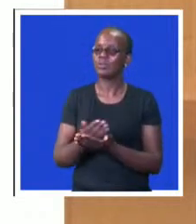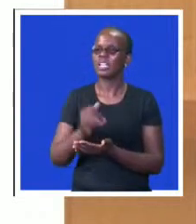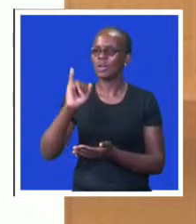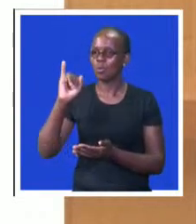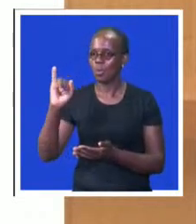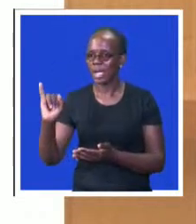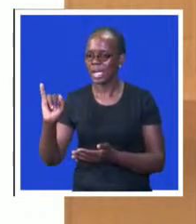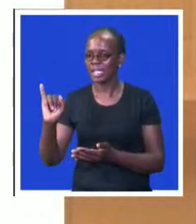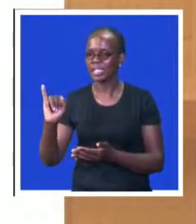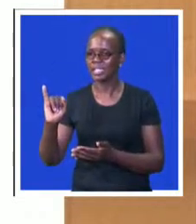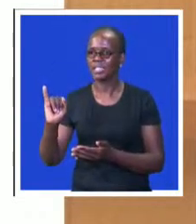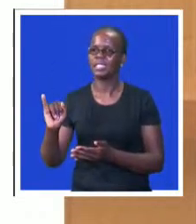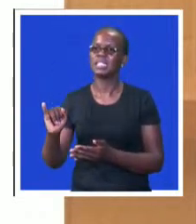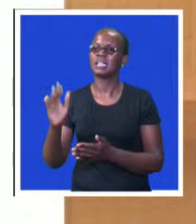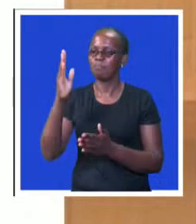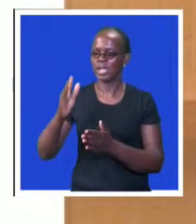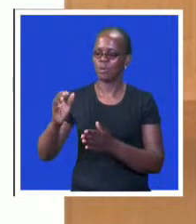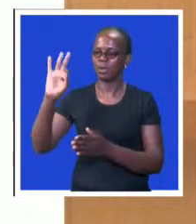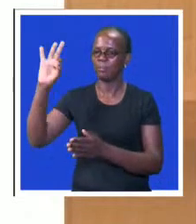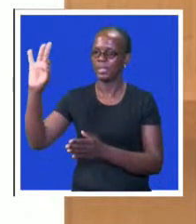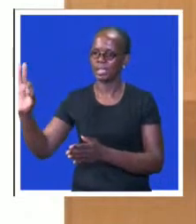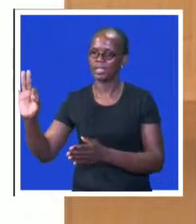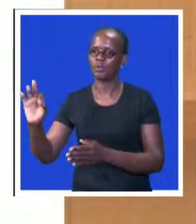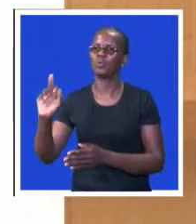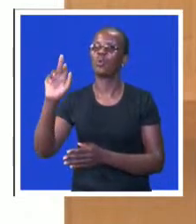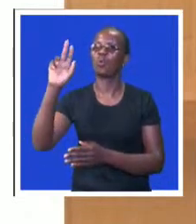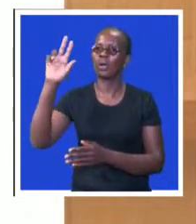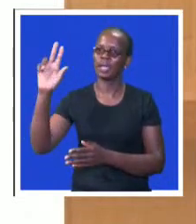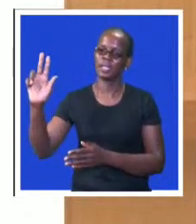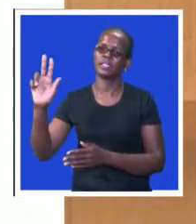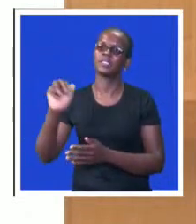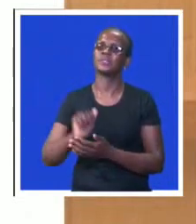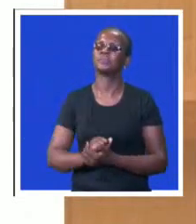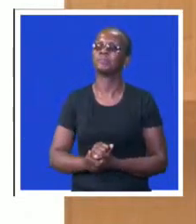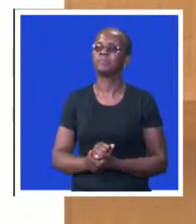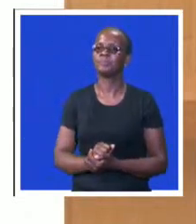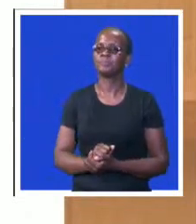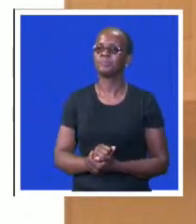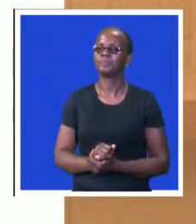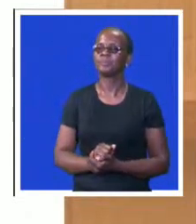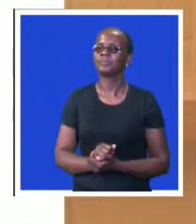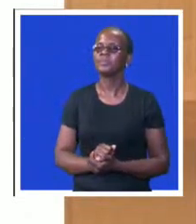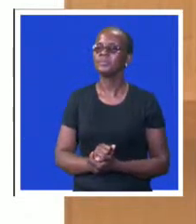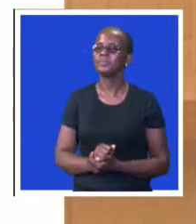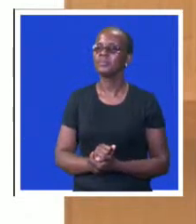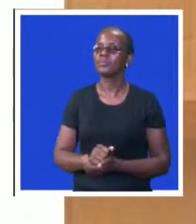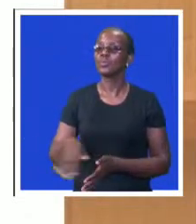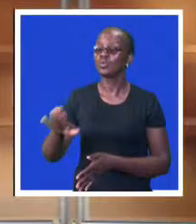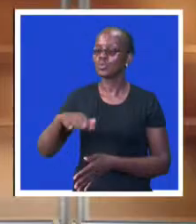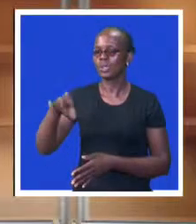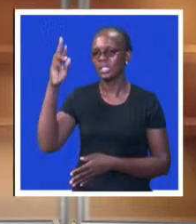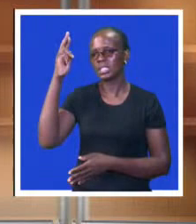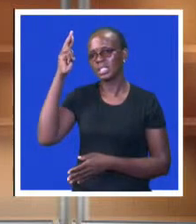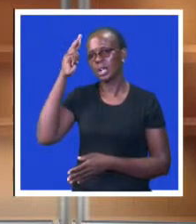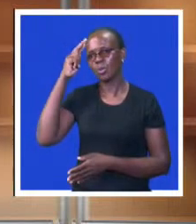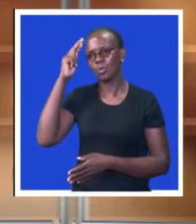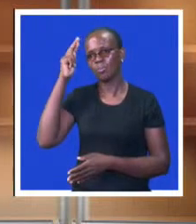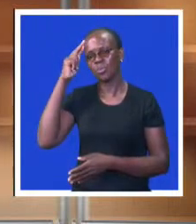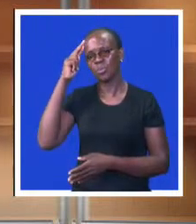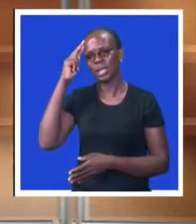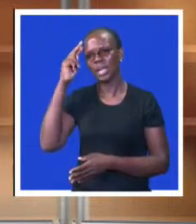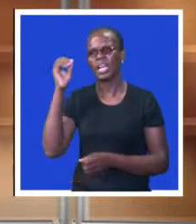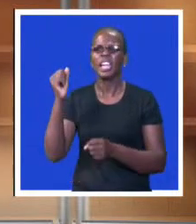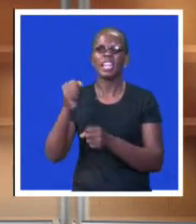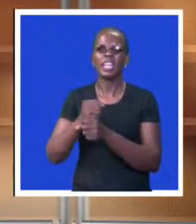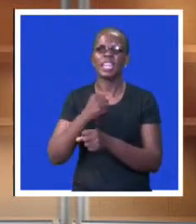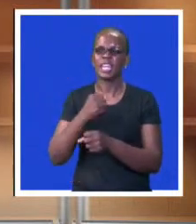to the third column, which is the last one. Remember, we said we must not